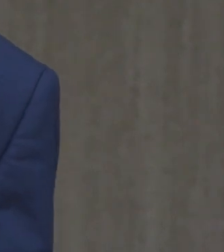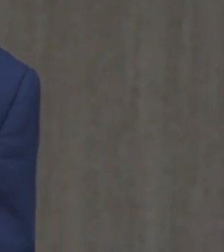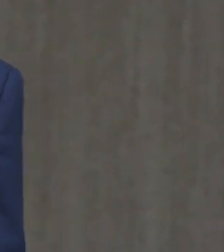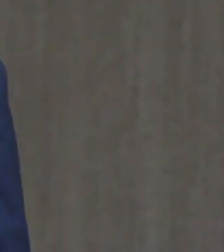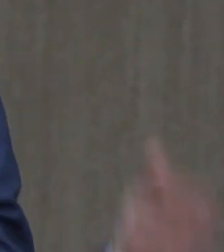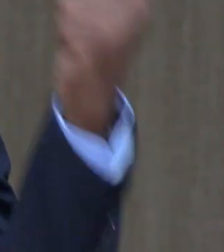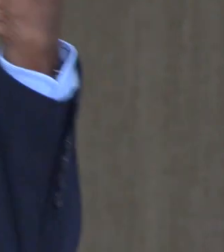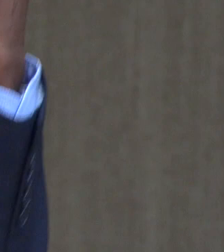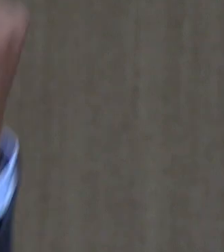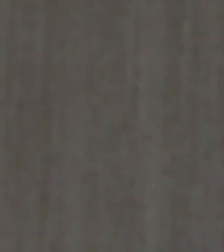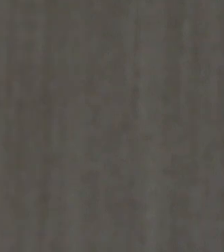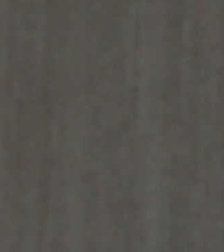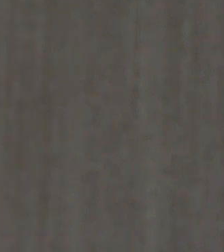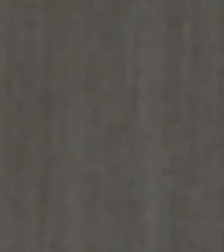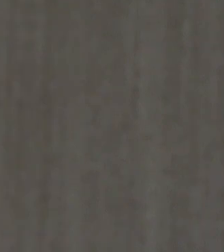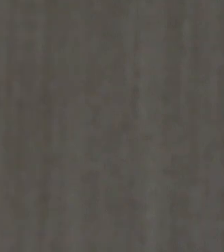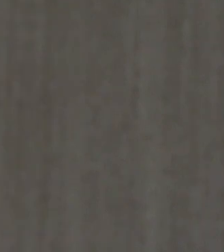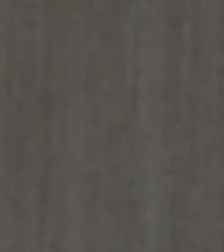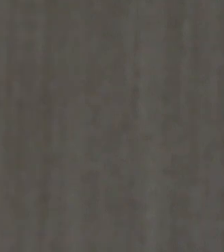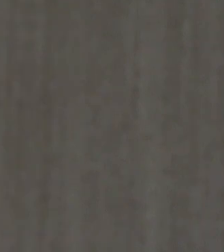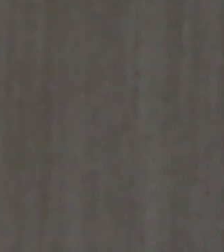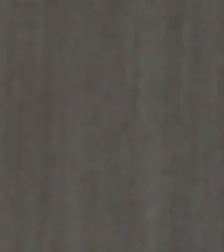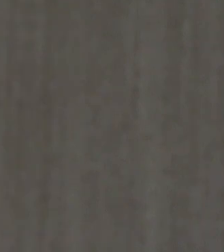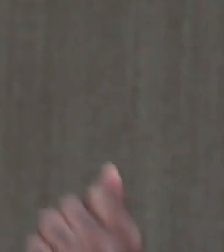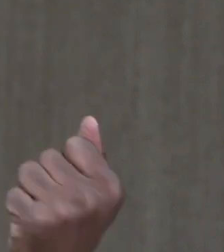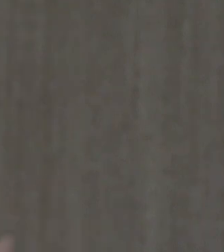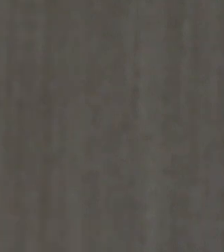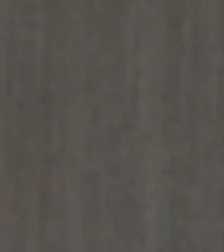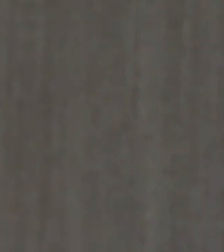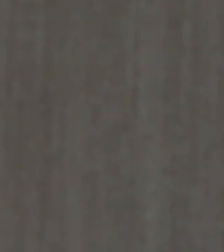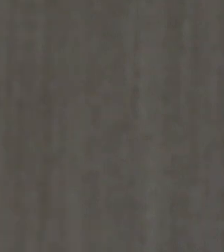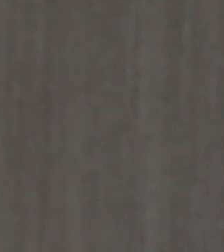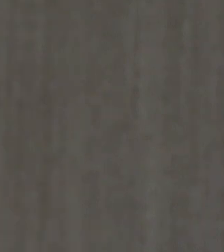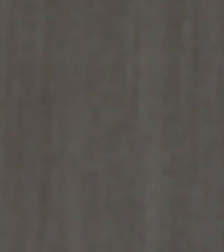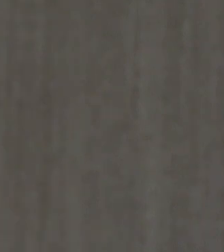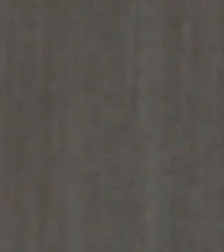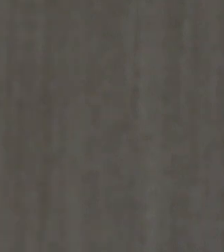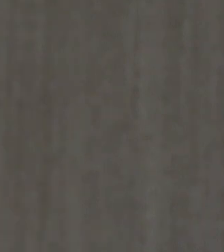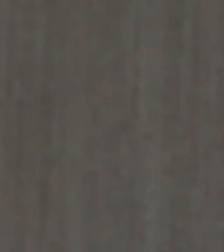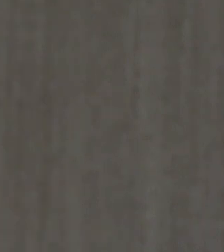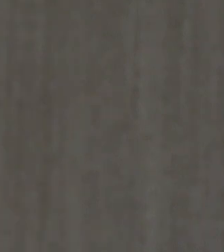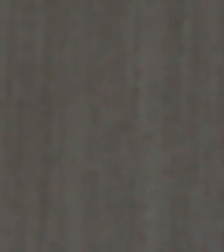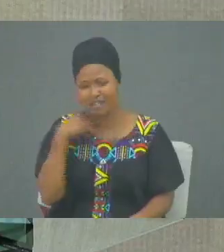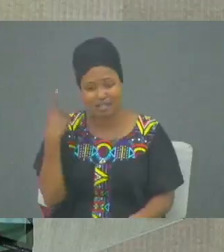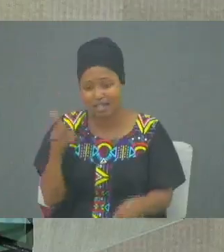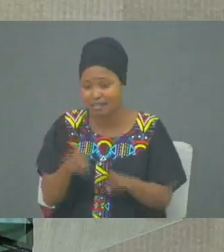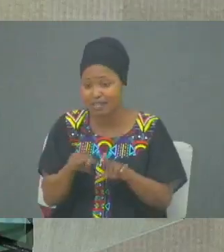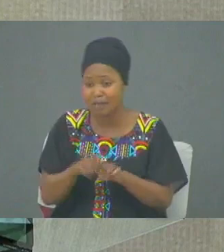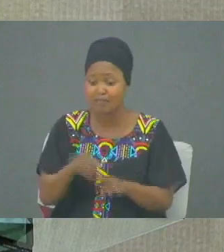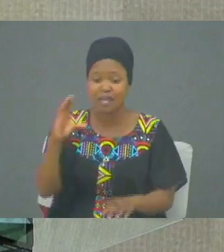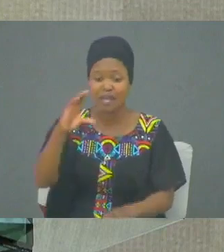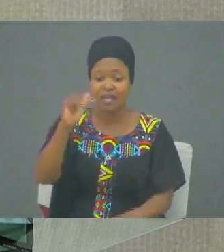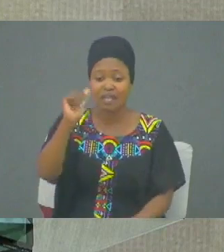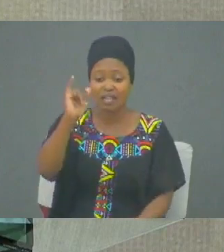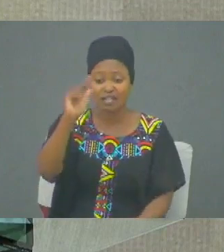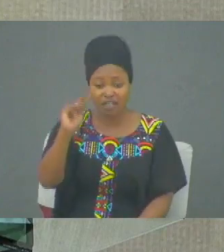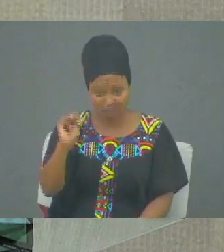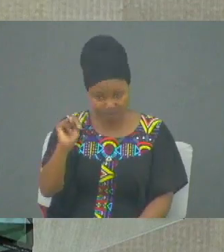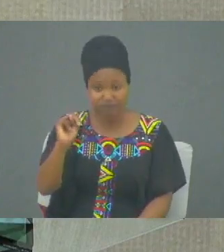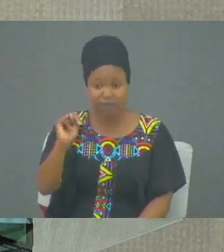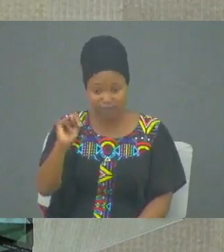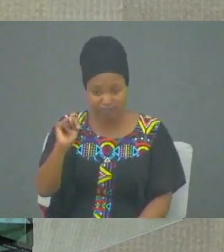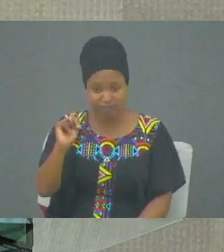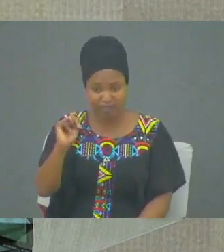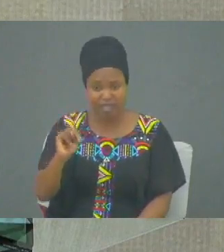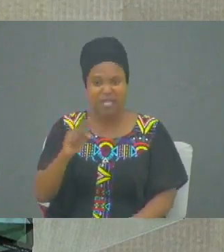presence. And may God bless you as you invite your friends and look forward to seeing you. God bless you. The moment Cain had a problem with God,